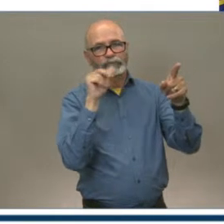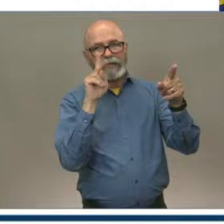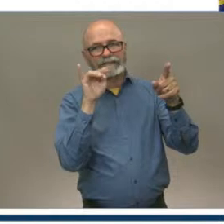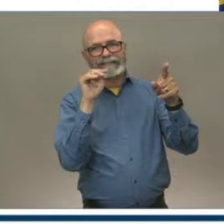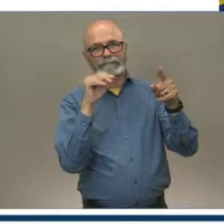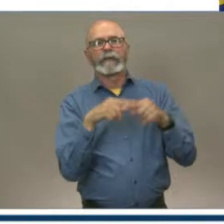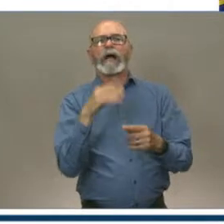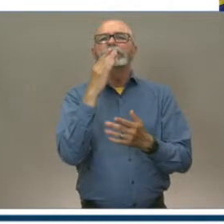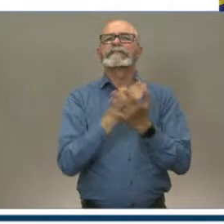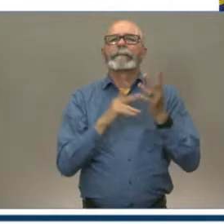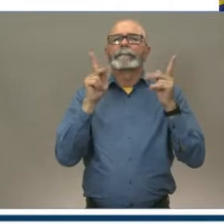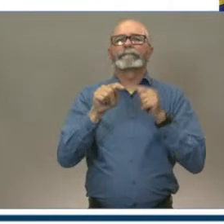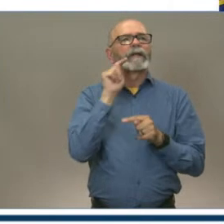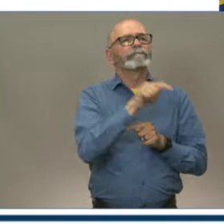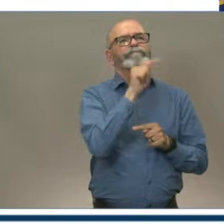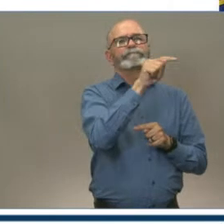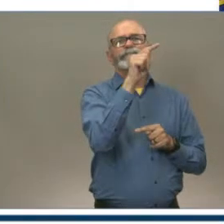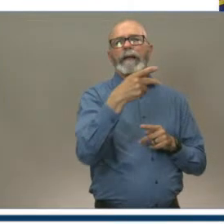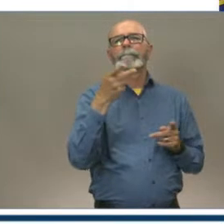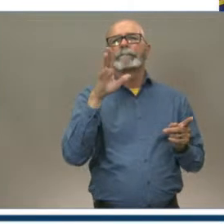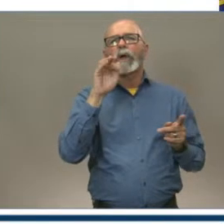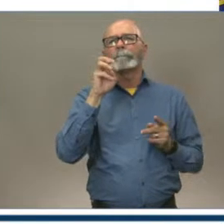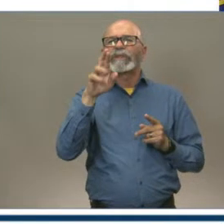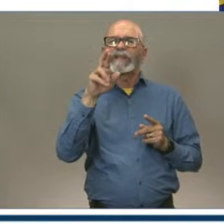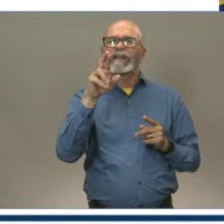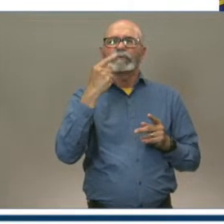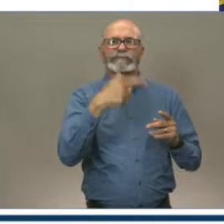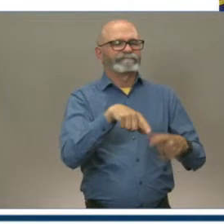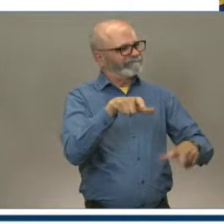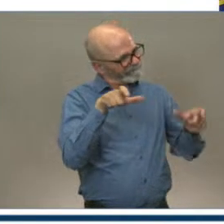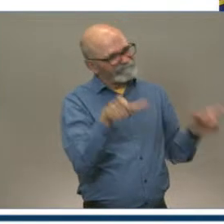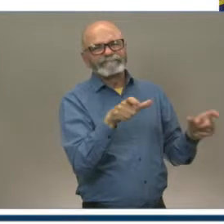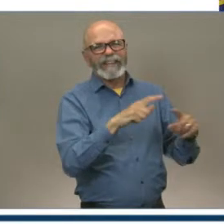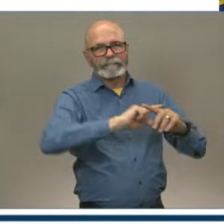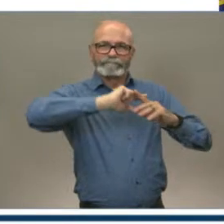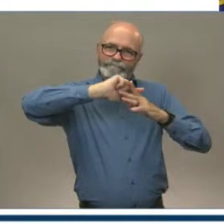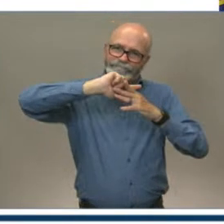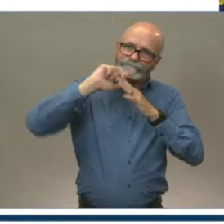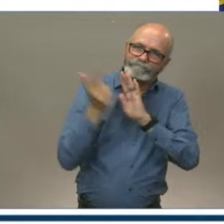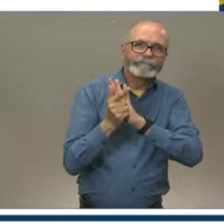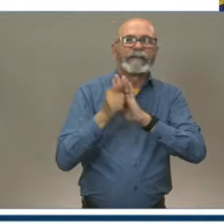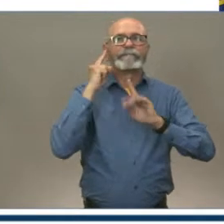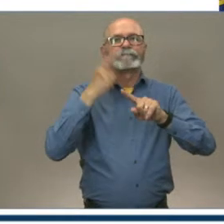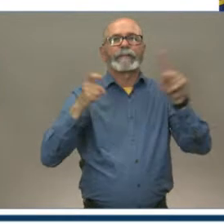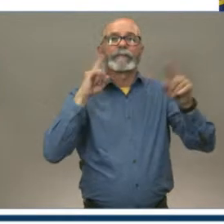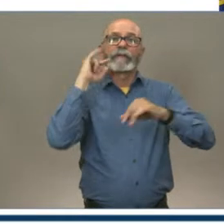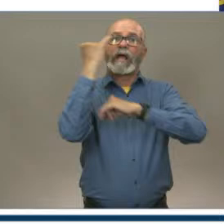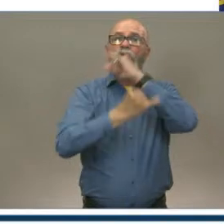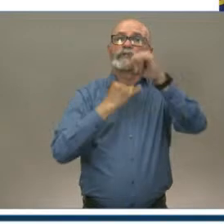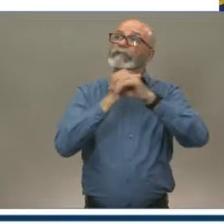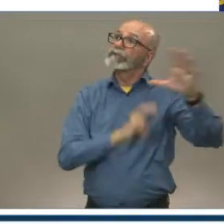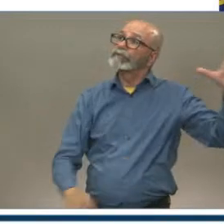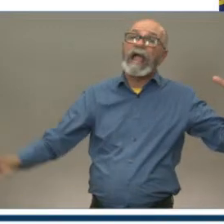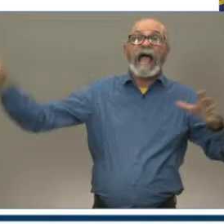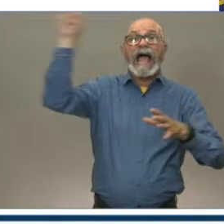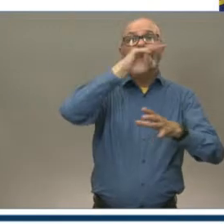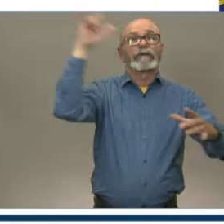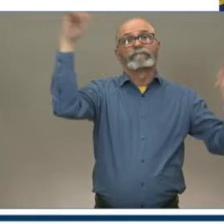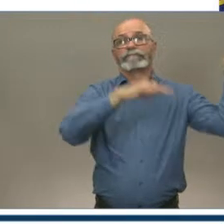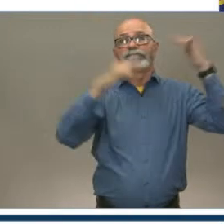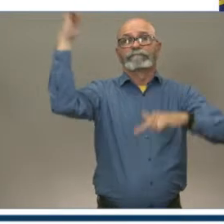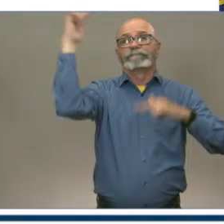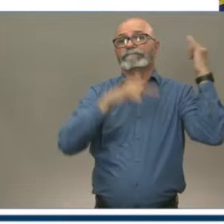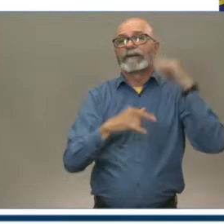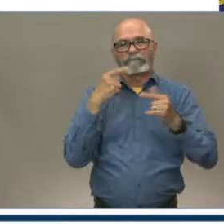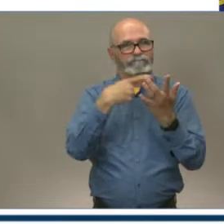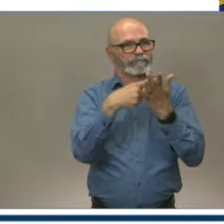to impose bans on international flights into Canada to limit variants. There are discussions with Ottawa about that. Are you part of those